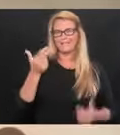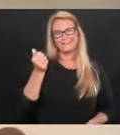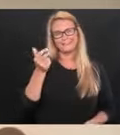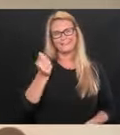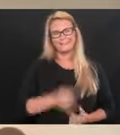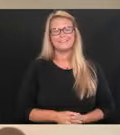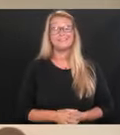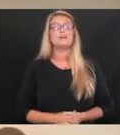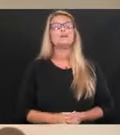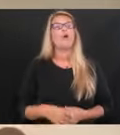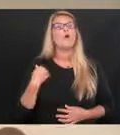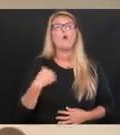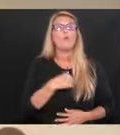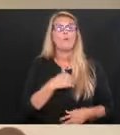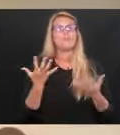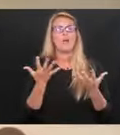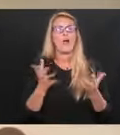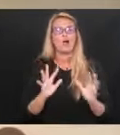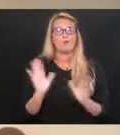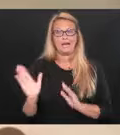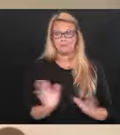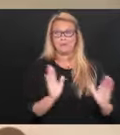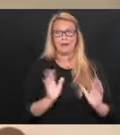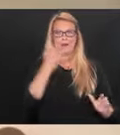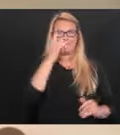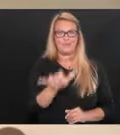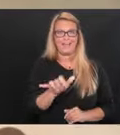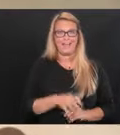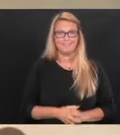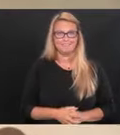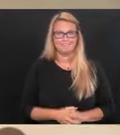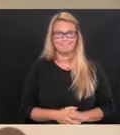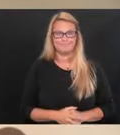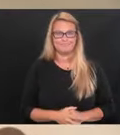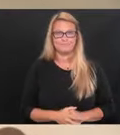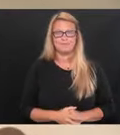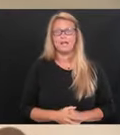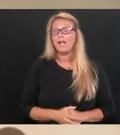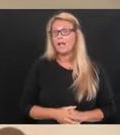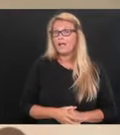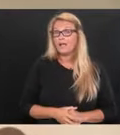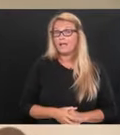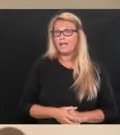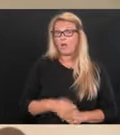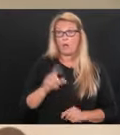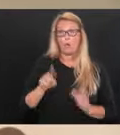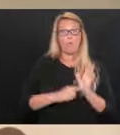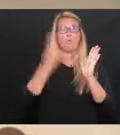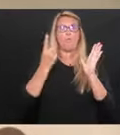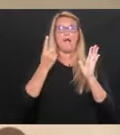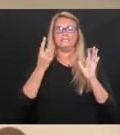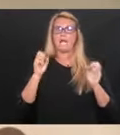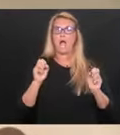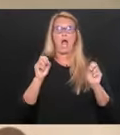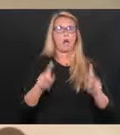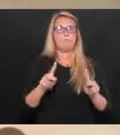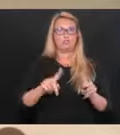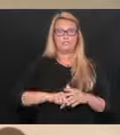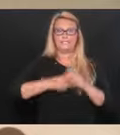Paul, we have already been preparing for that, so that the minute that the opportunity